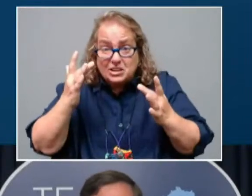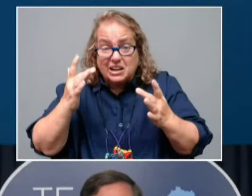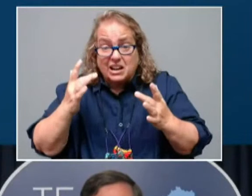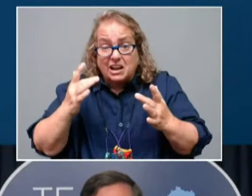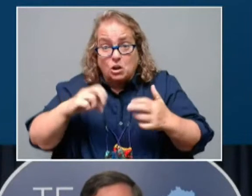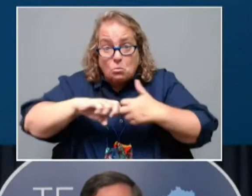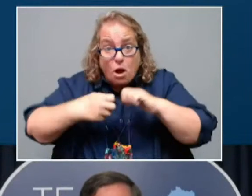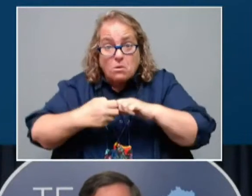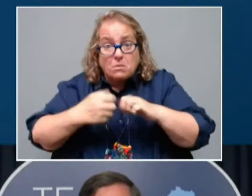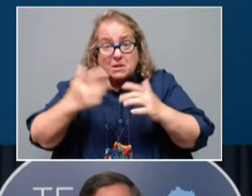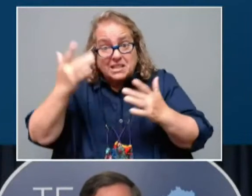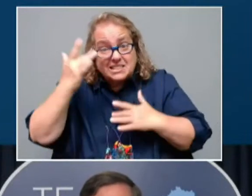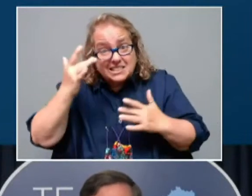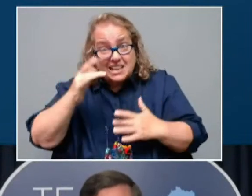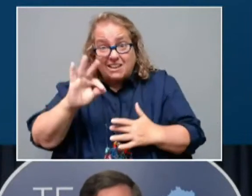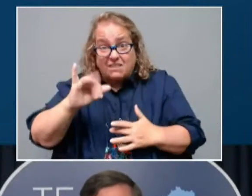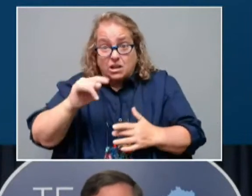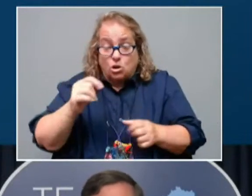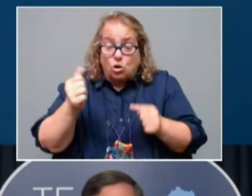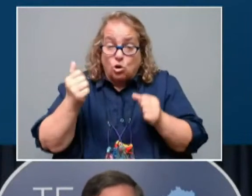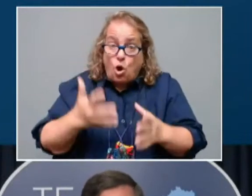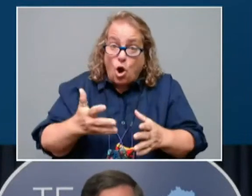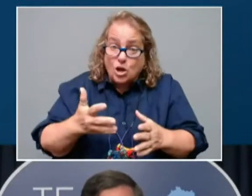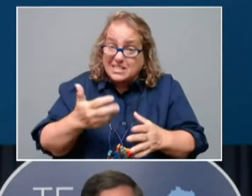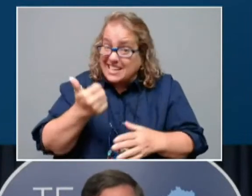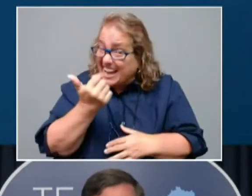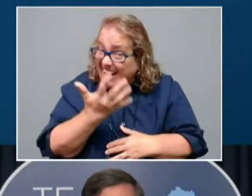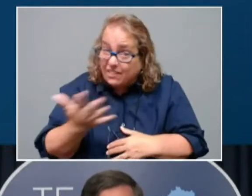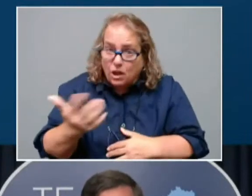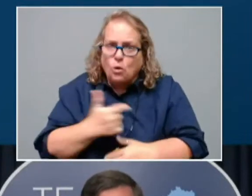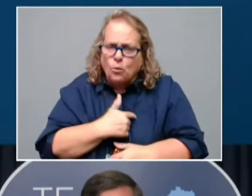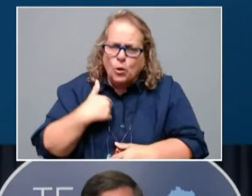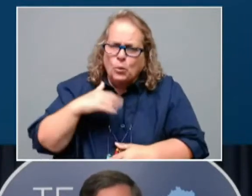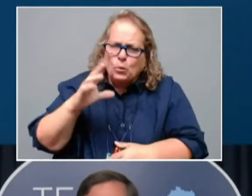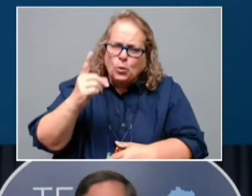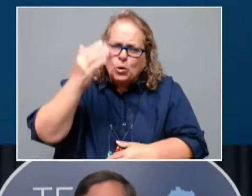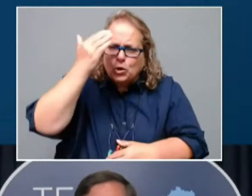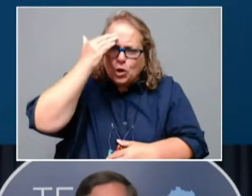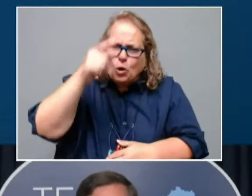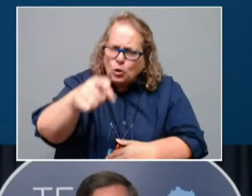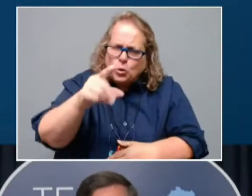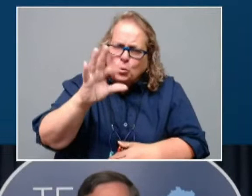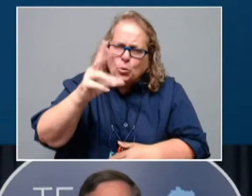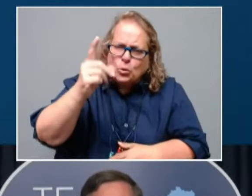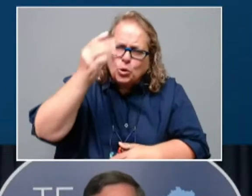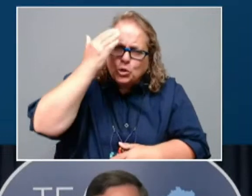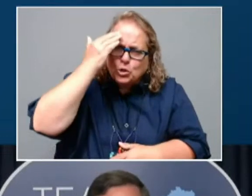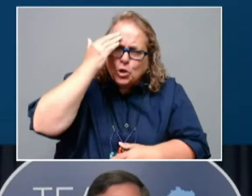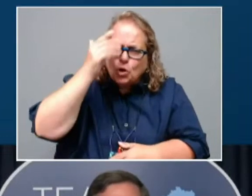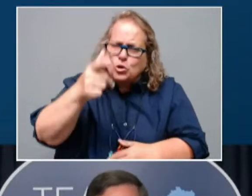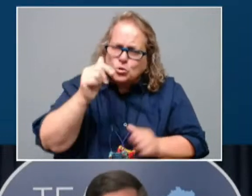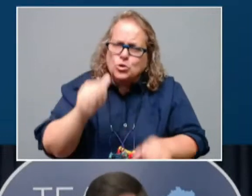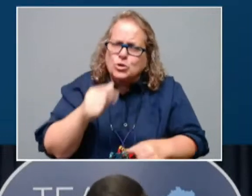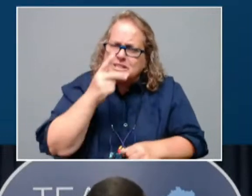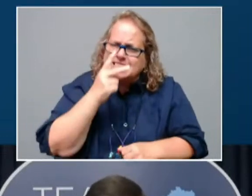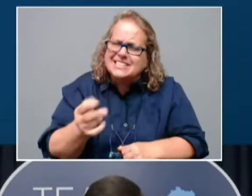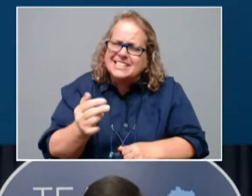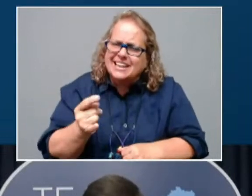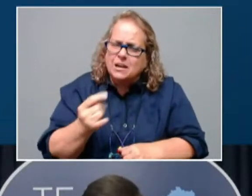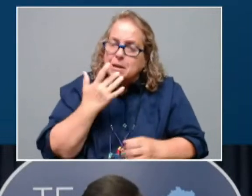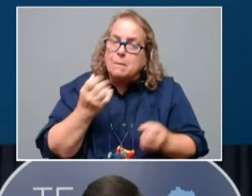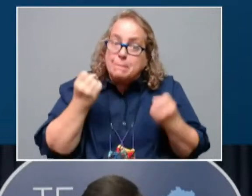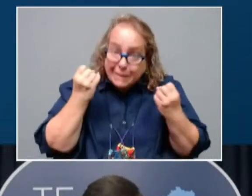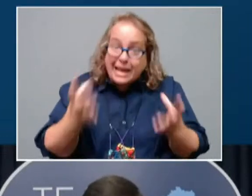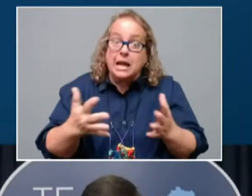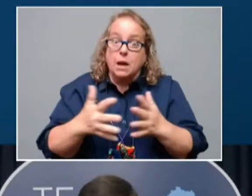problems, if it caused anything, we would know about it. You would know about it. You'd be able to see it. So please, about half